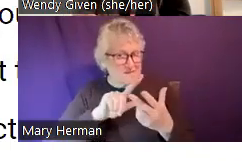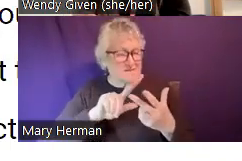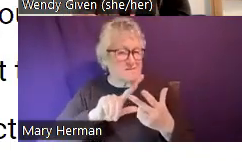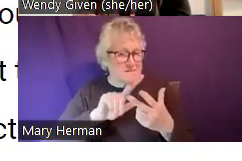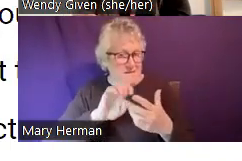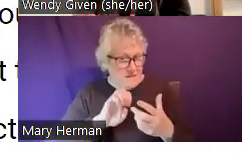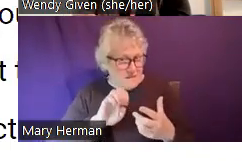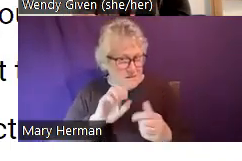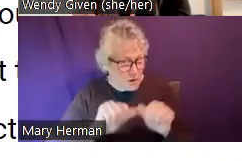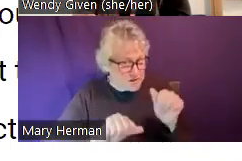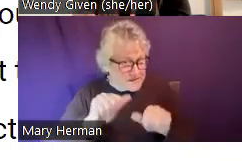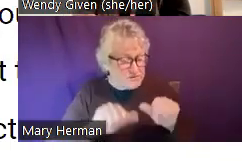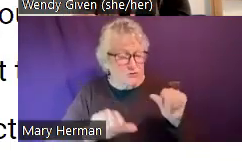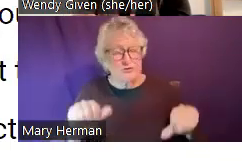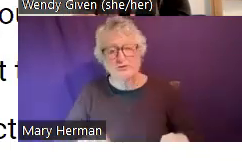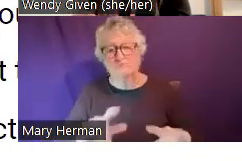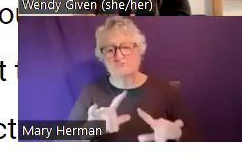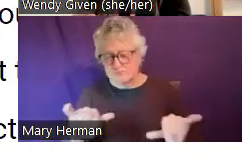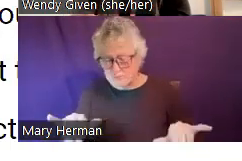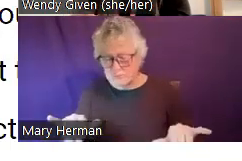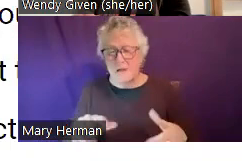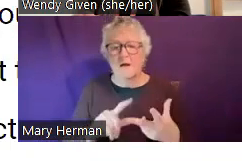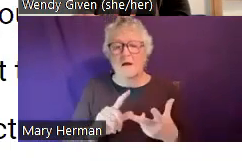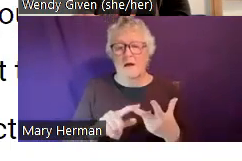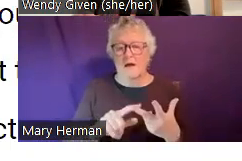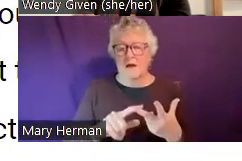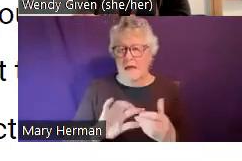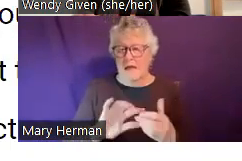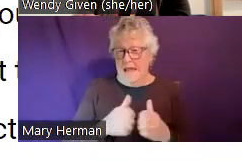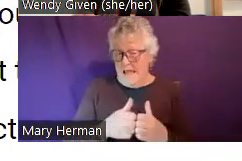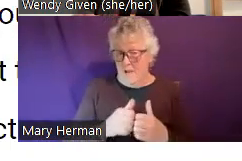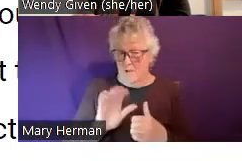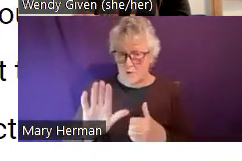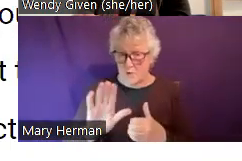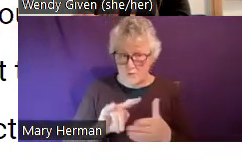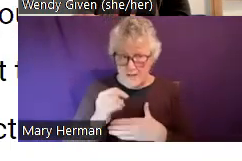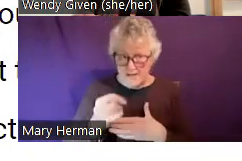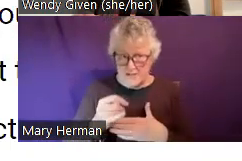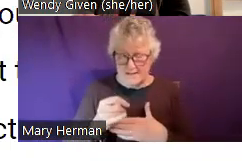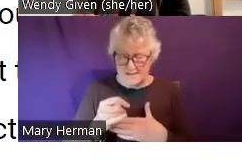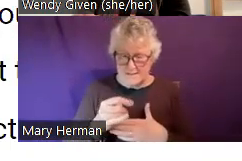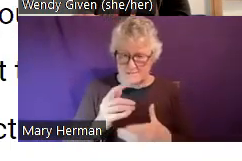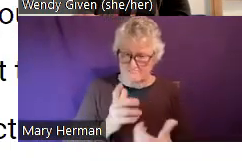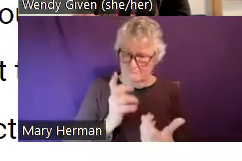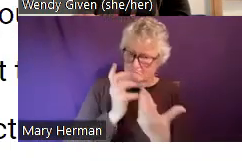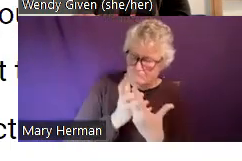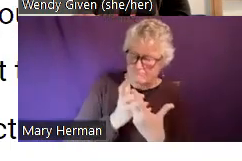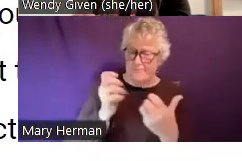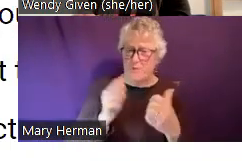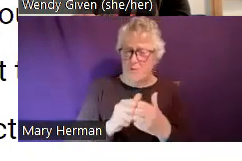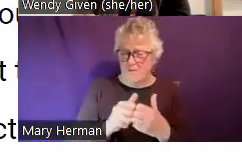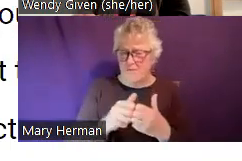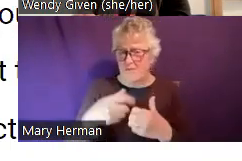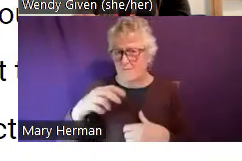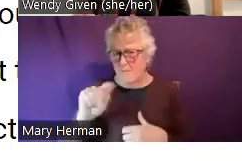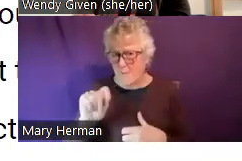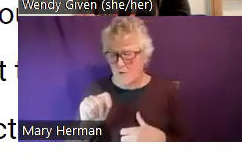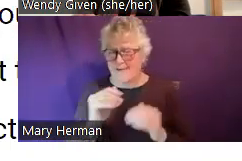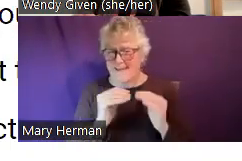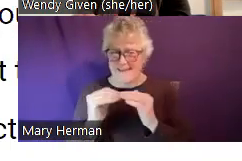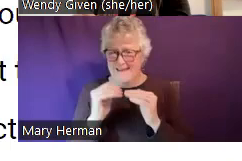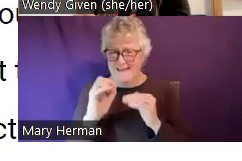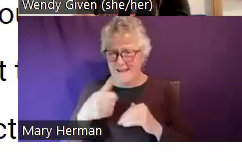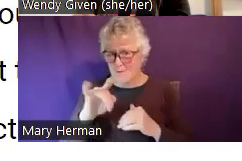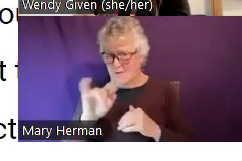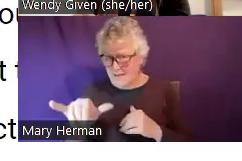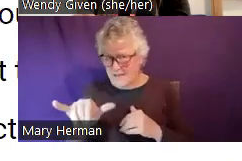to or aligns with the Port's social equity policy. And include descriptions of how you have worked with design